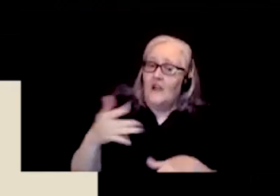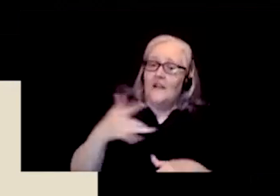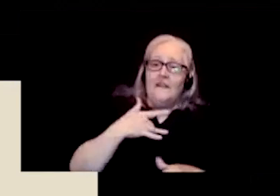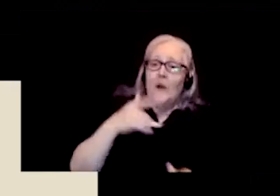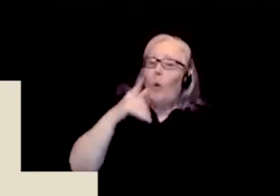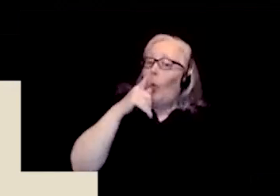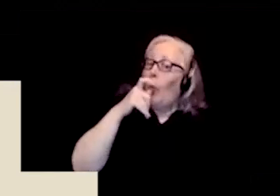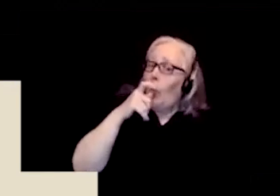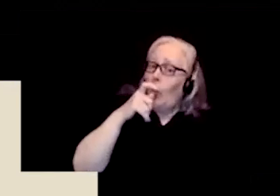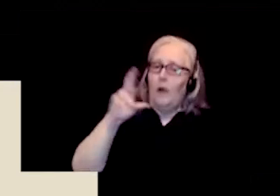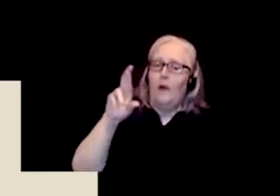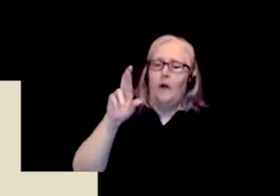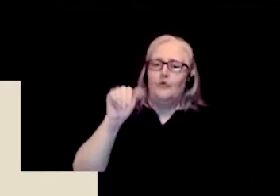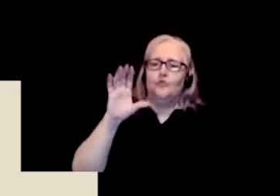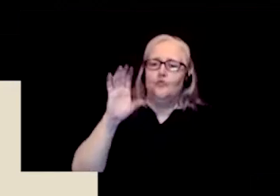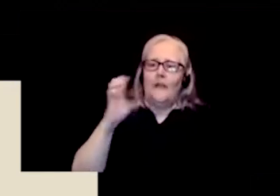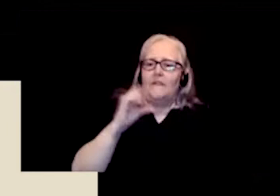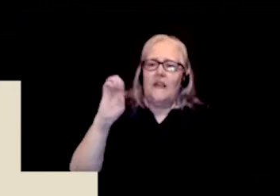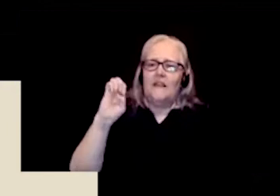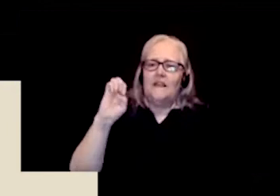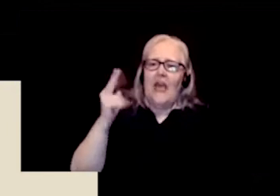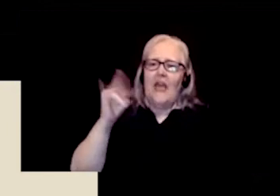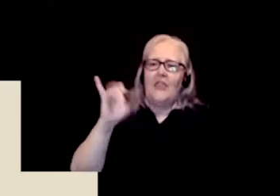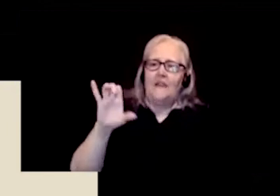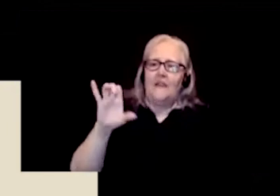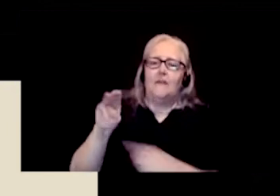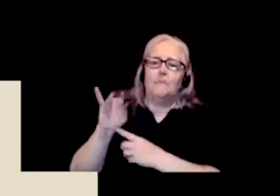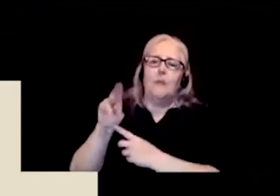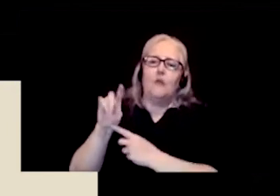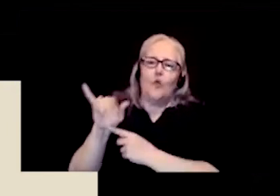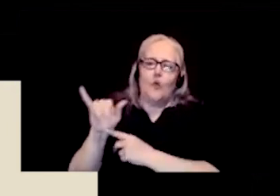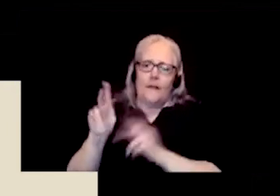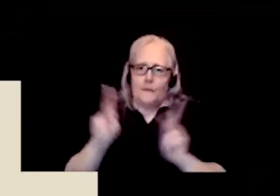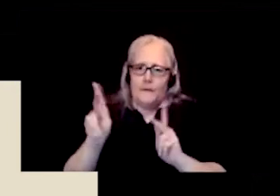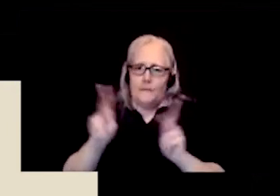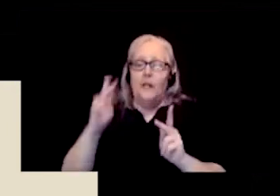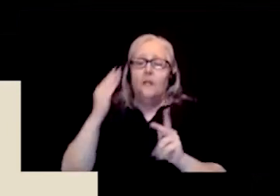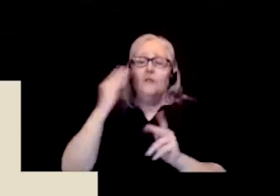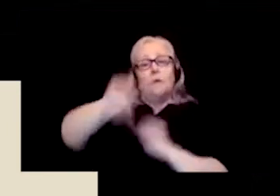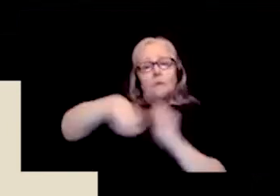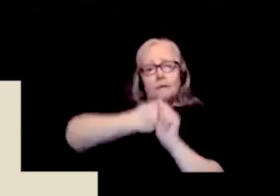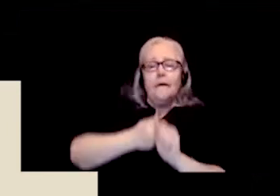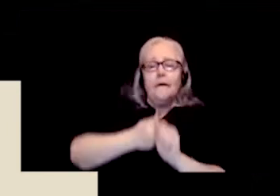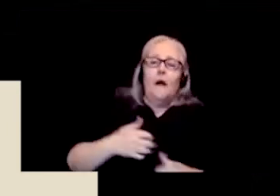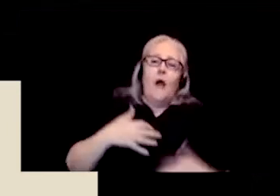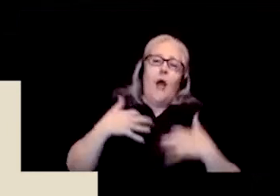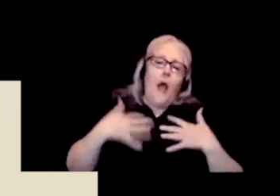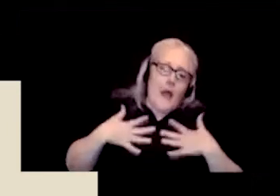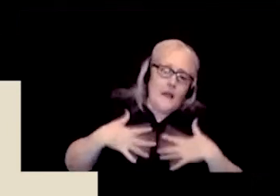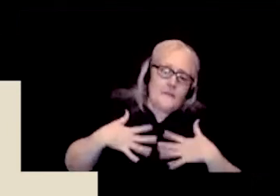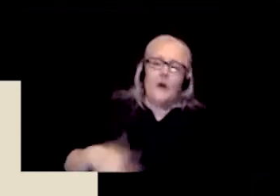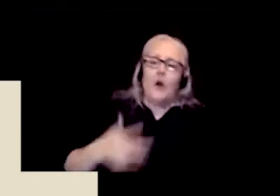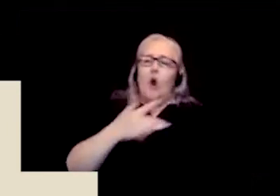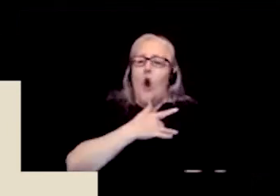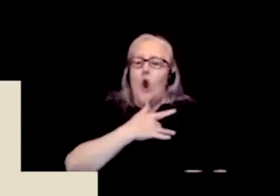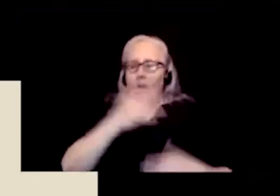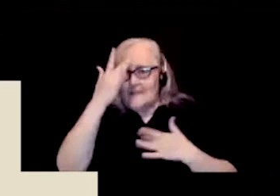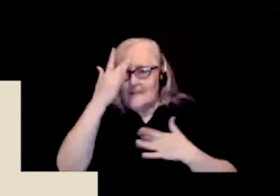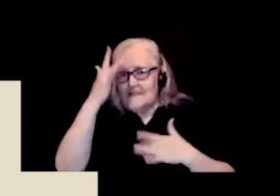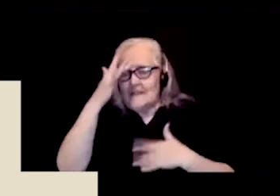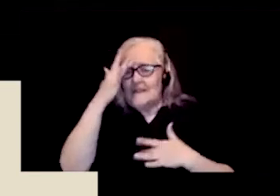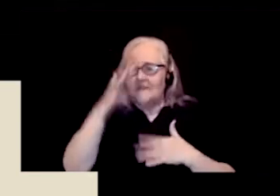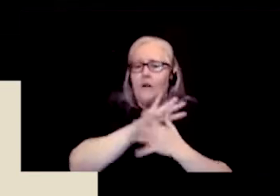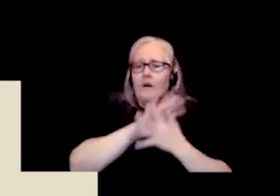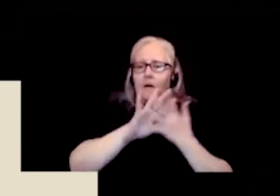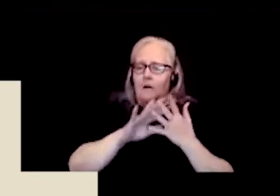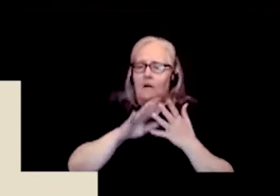minorities. We know that the underlying health factors such as asthma, heart disease, and other chronic diseases strike